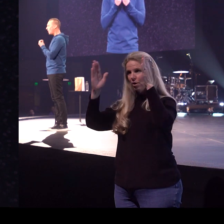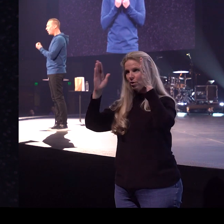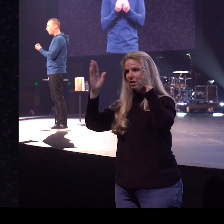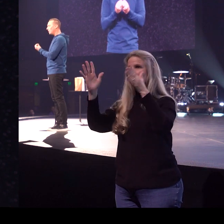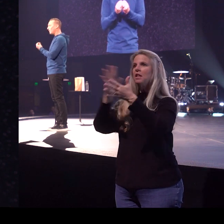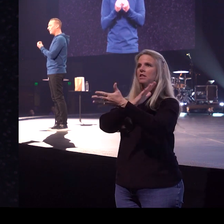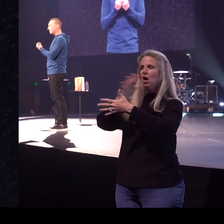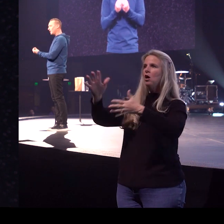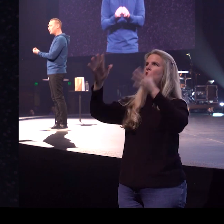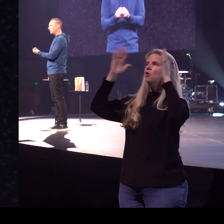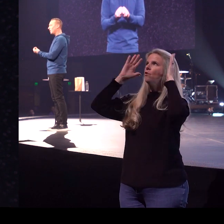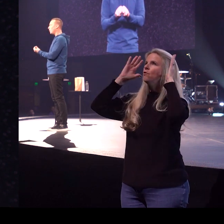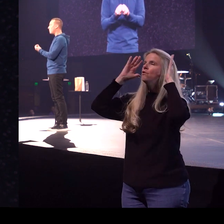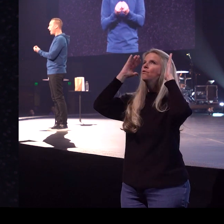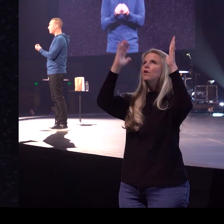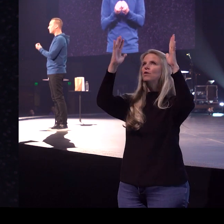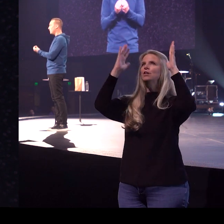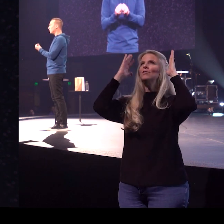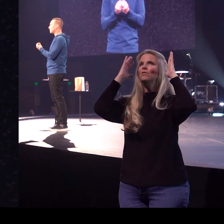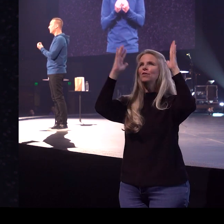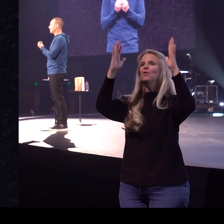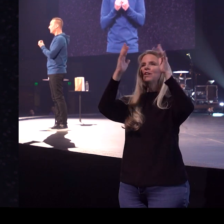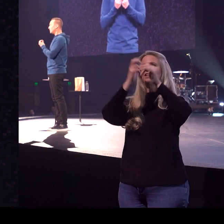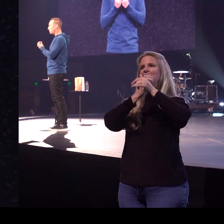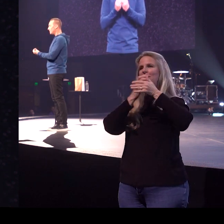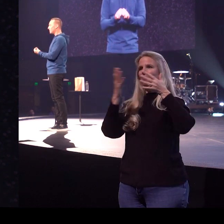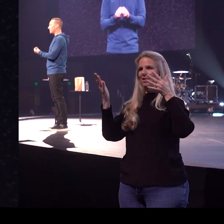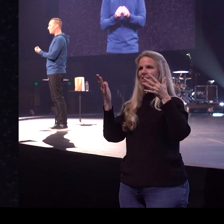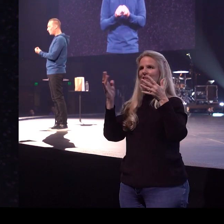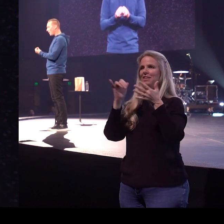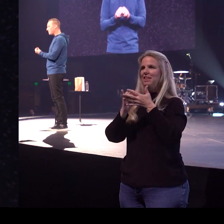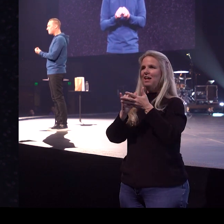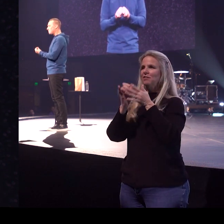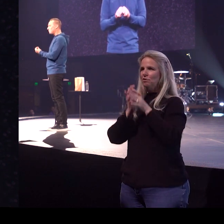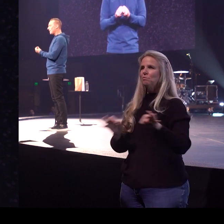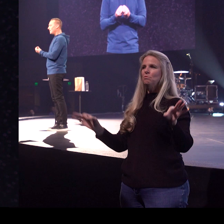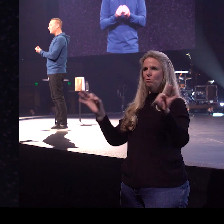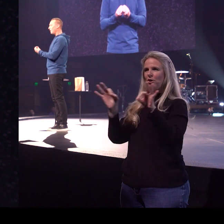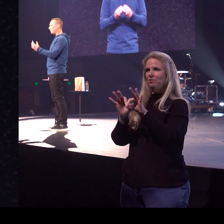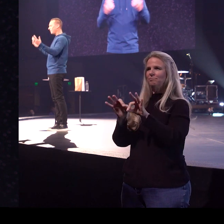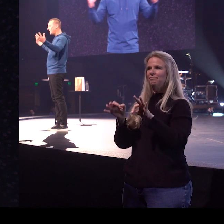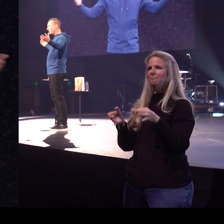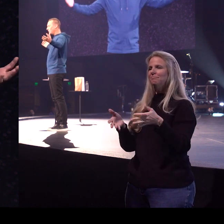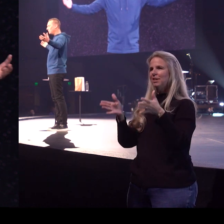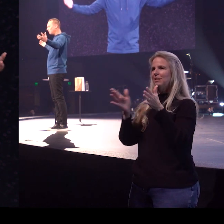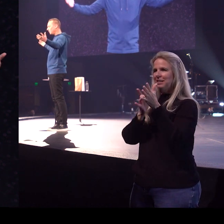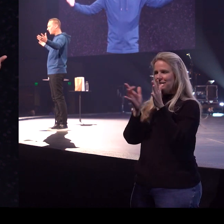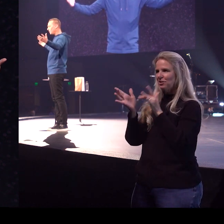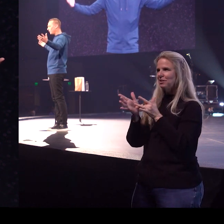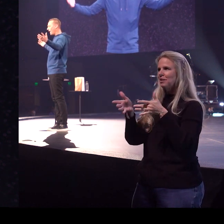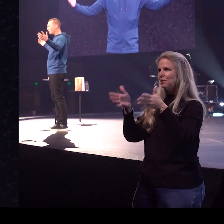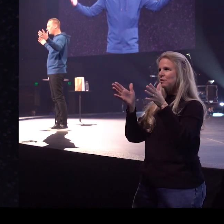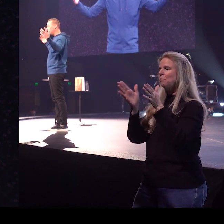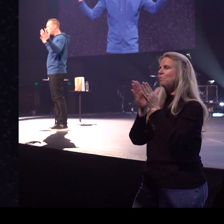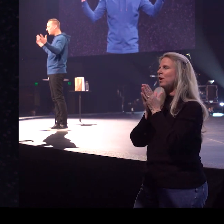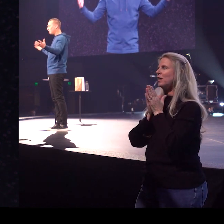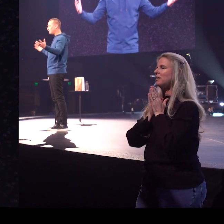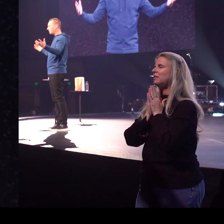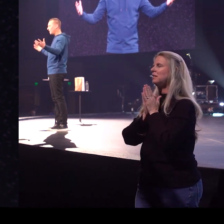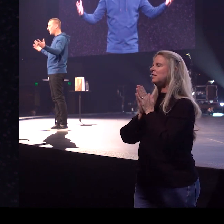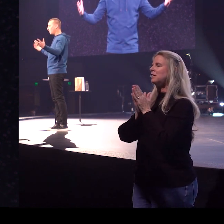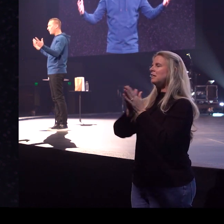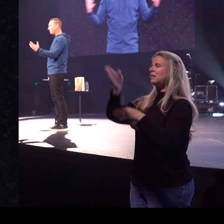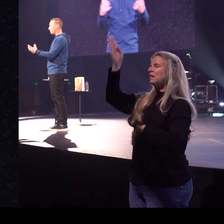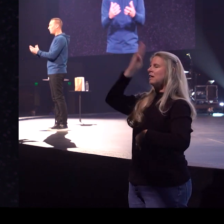focus all of our attention on what matters most, Jesus. Can we pray? Father, thank you for how you're